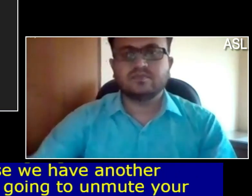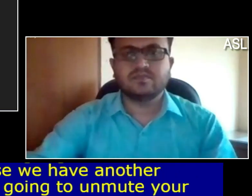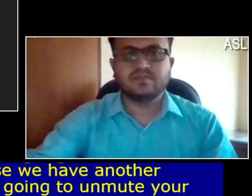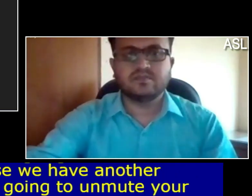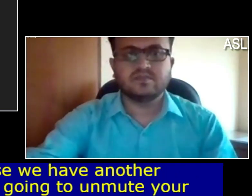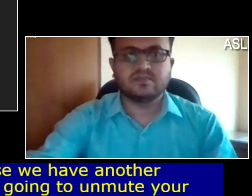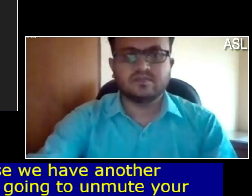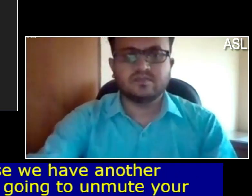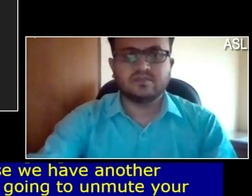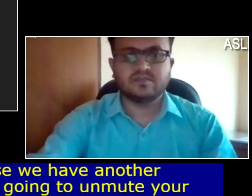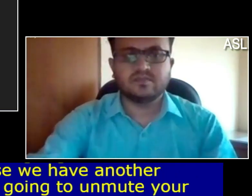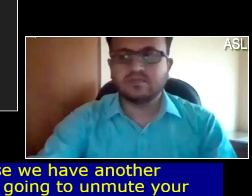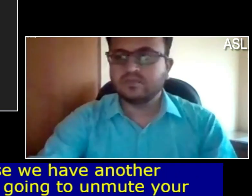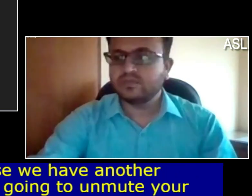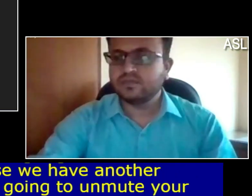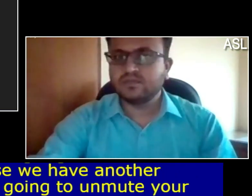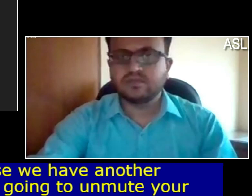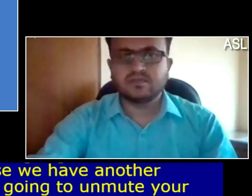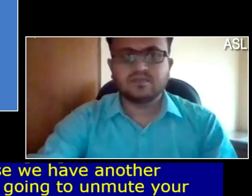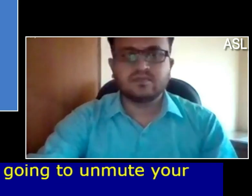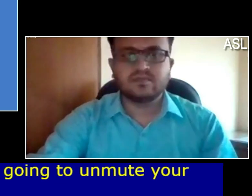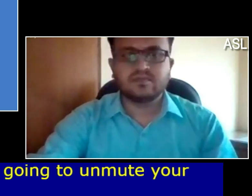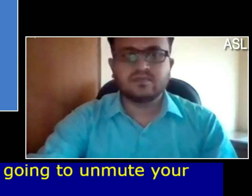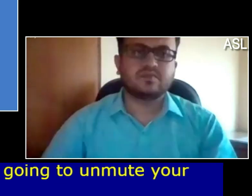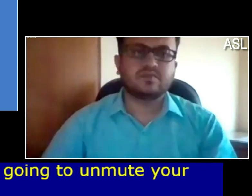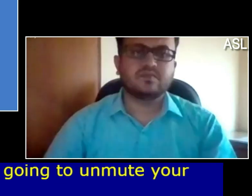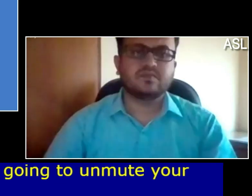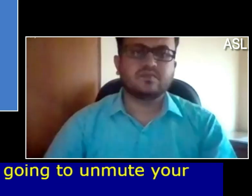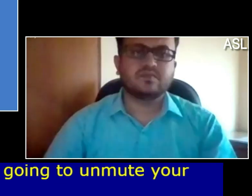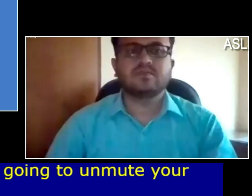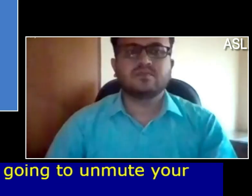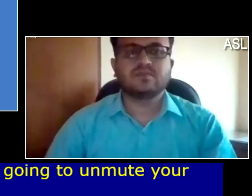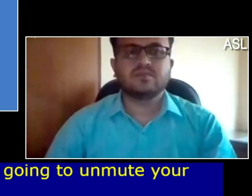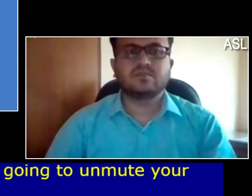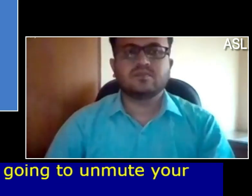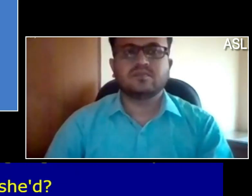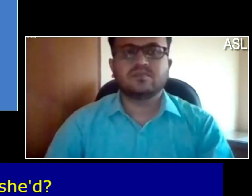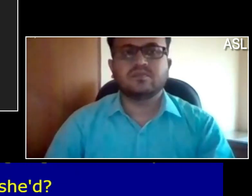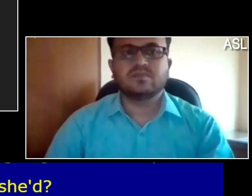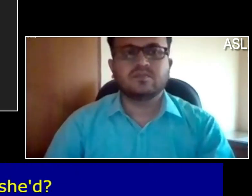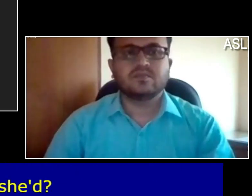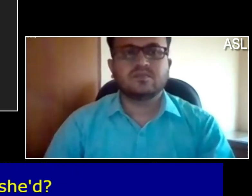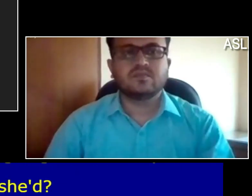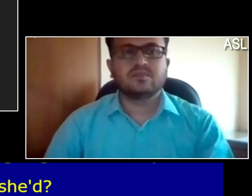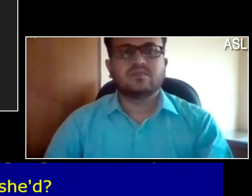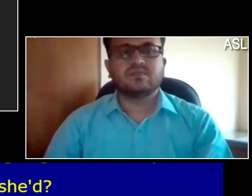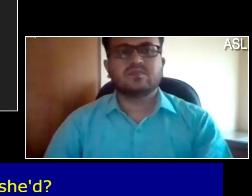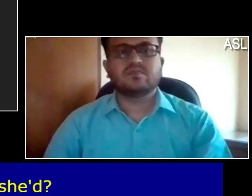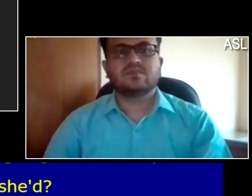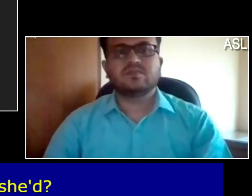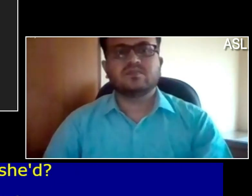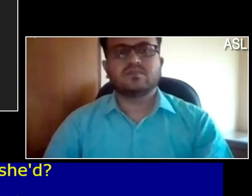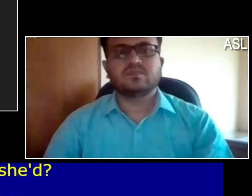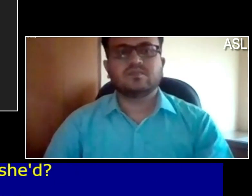Naveed? Yes, Shabbir. I think we better not go down